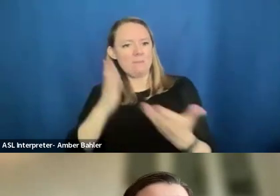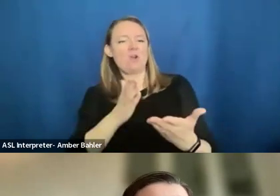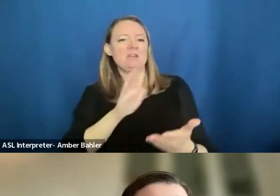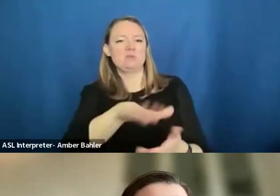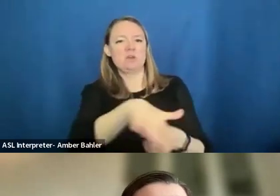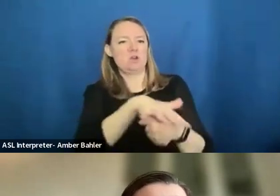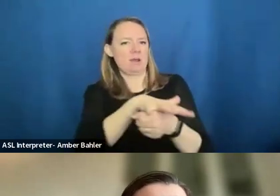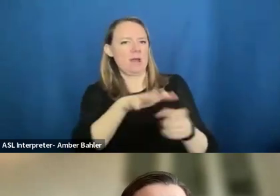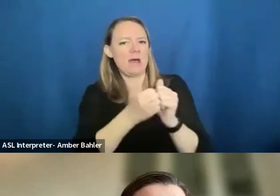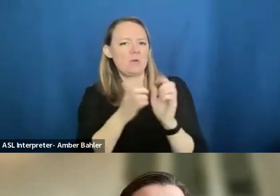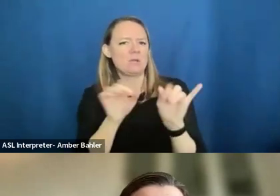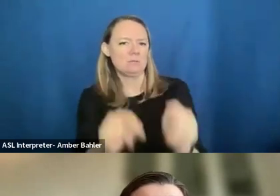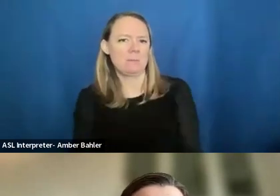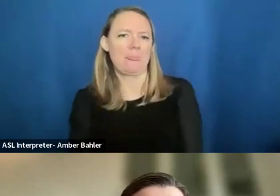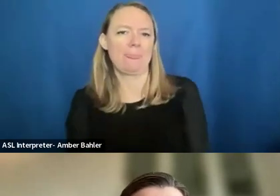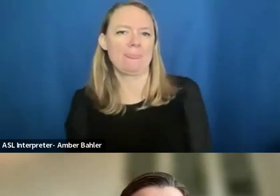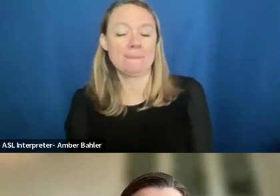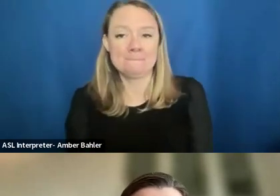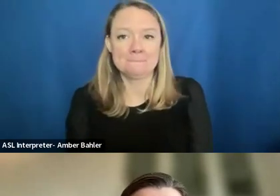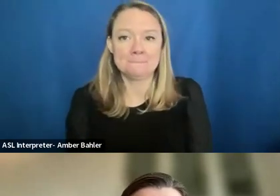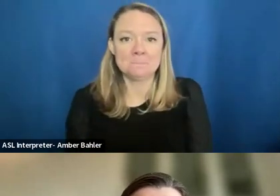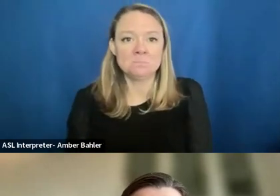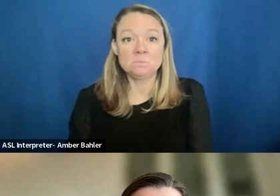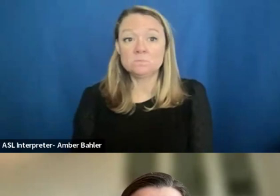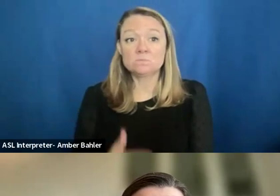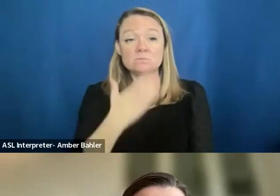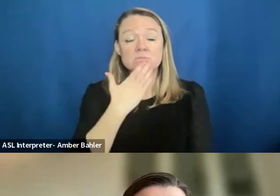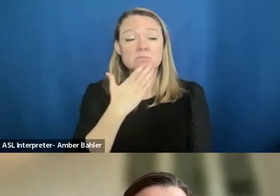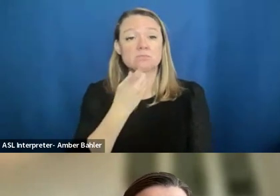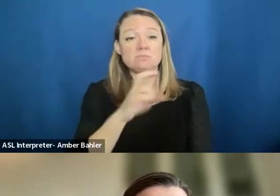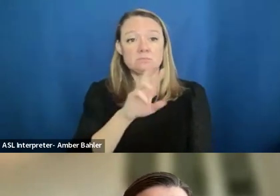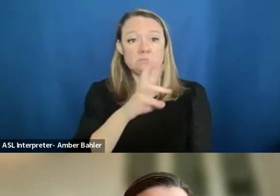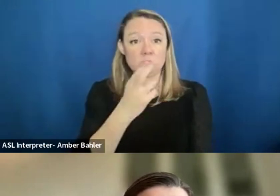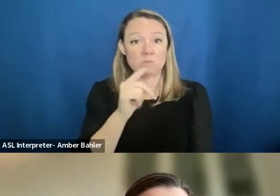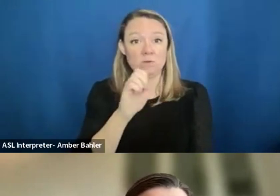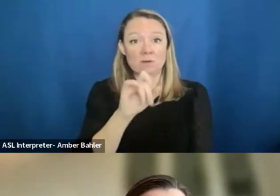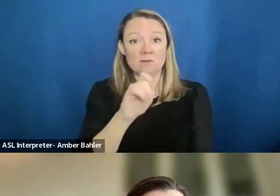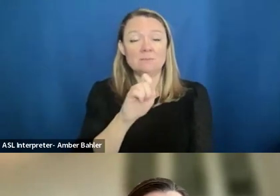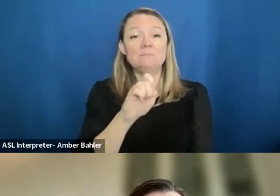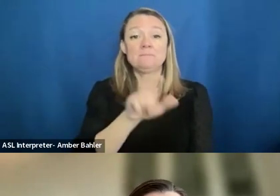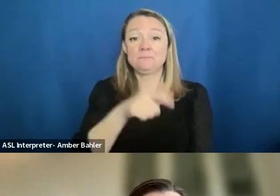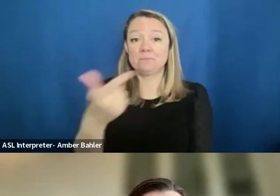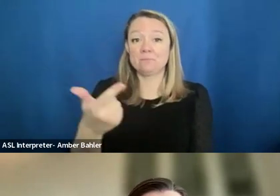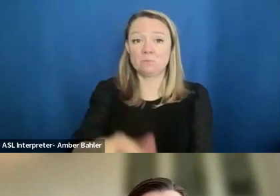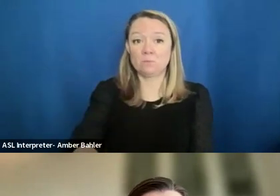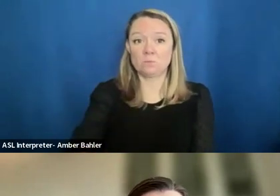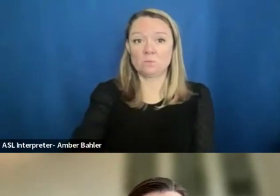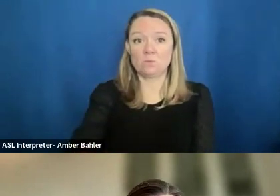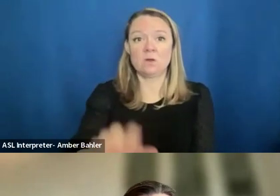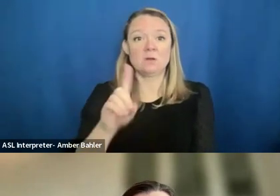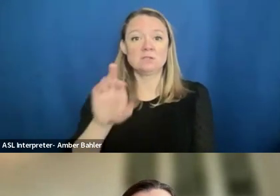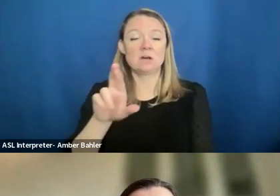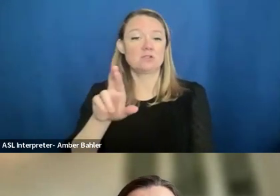important. Thank you, Dr. Whiteside and Dr. Patinas. Yeah, I think as I mentioned, there are a lot